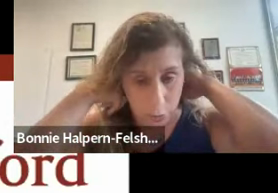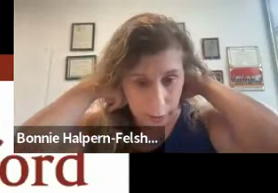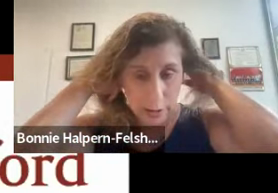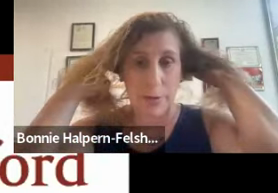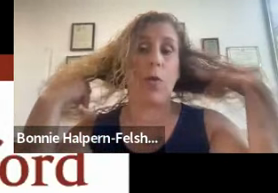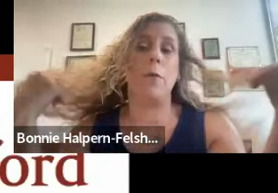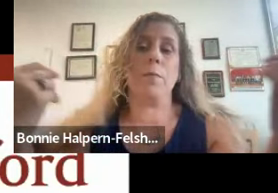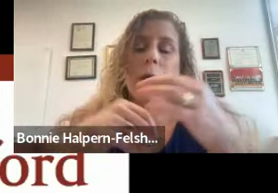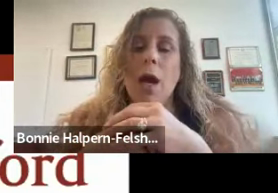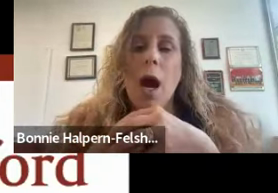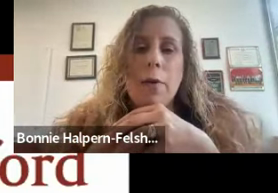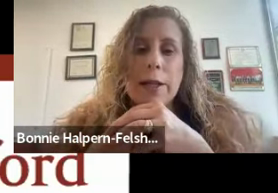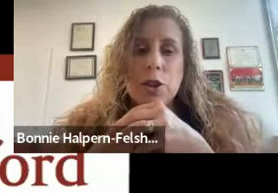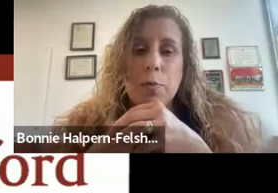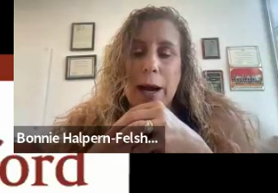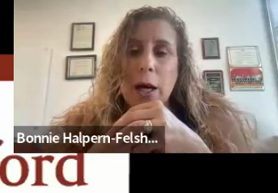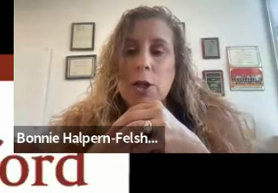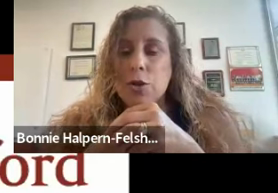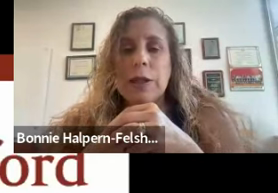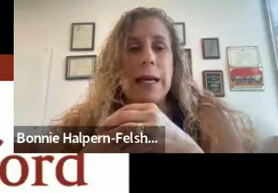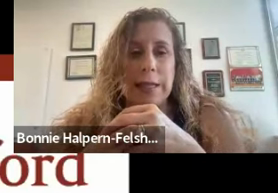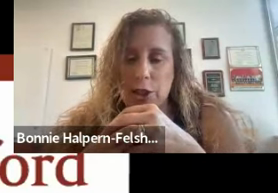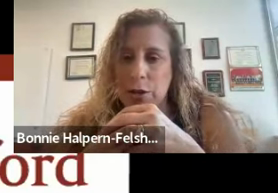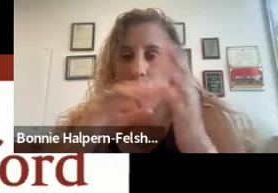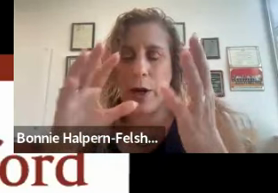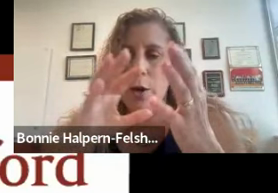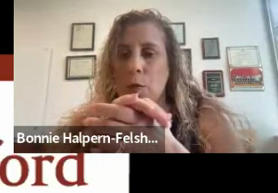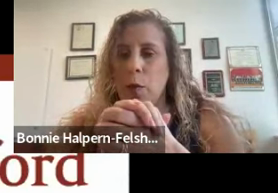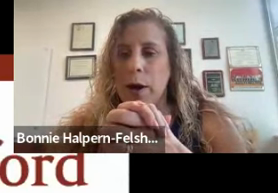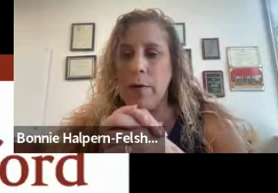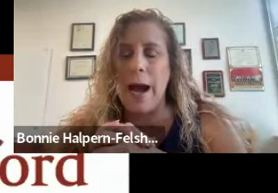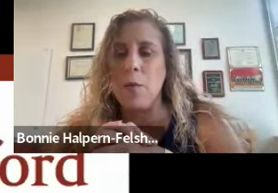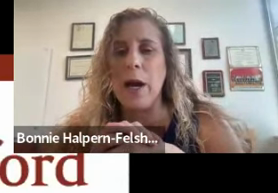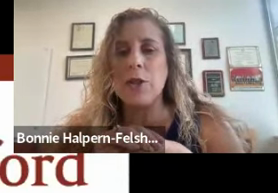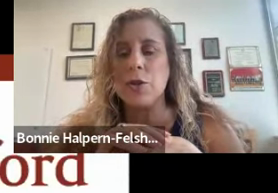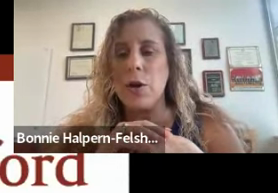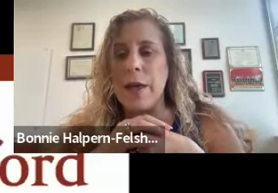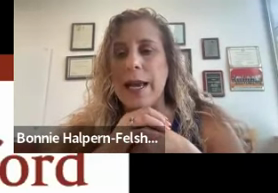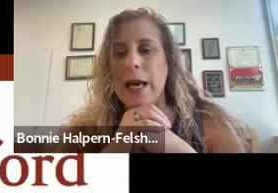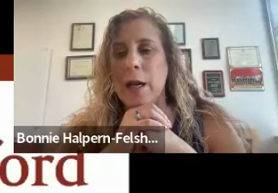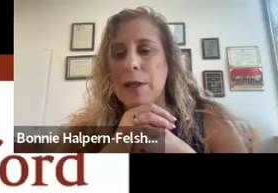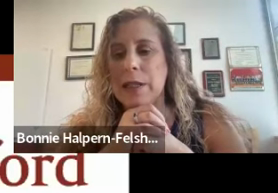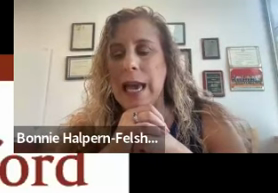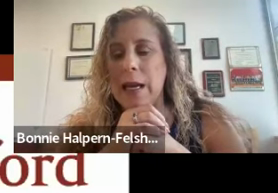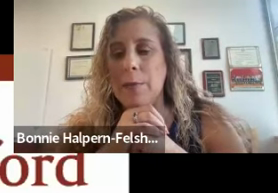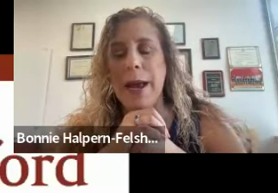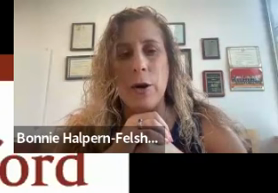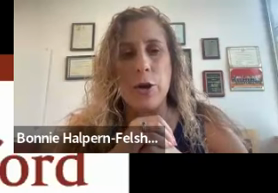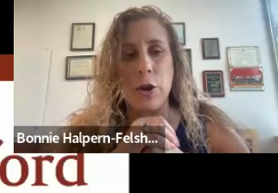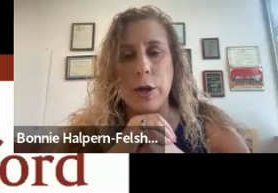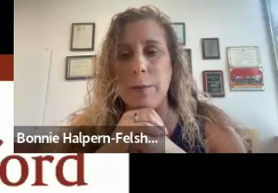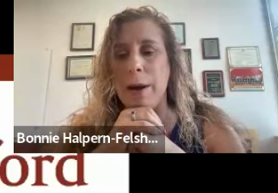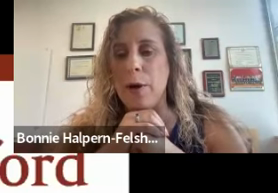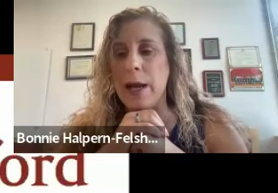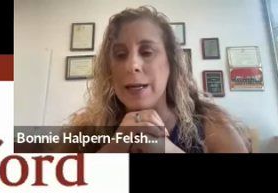in our curriculum as well. All right, so brain. Certainly addiction, we are aware of that. We also know that cannabis can impair